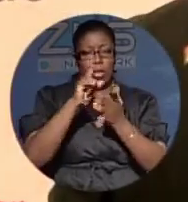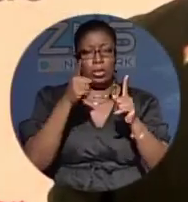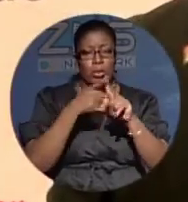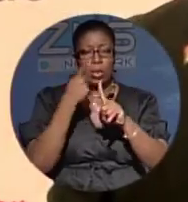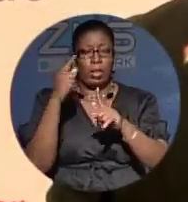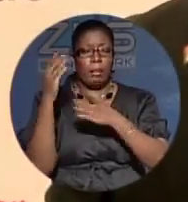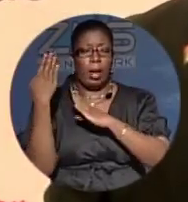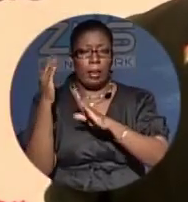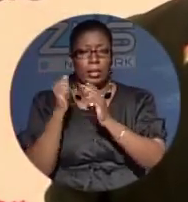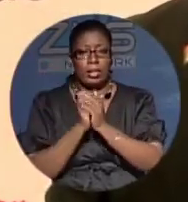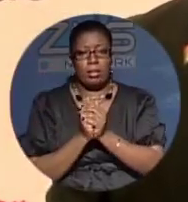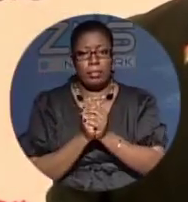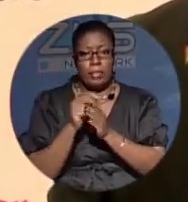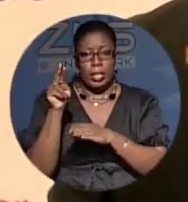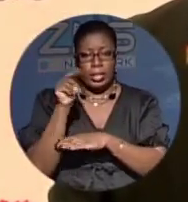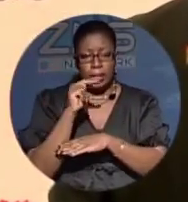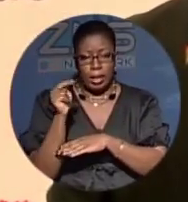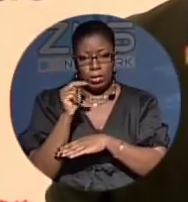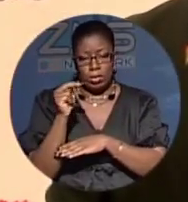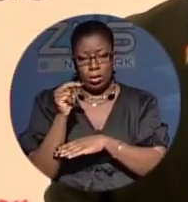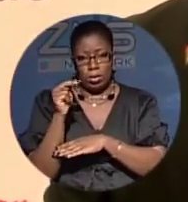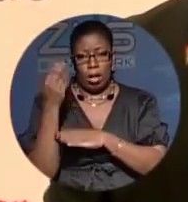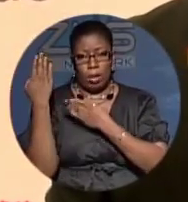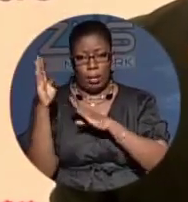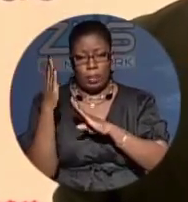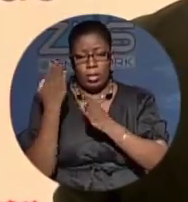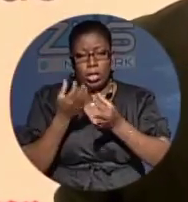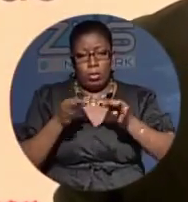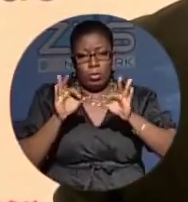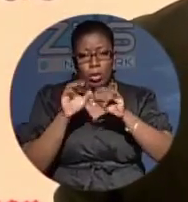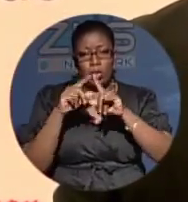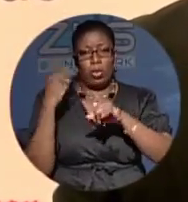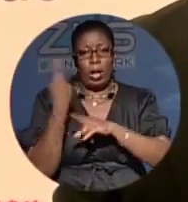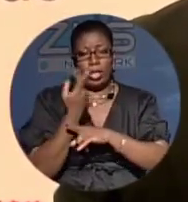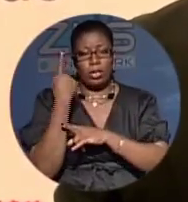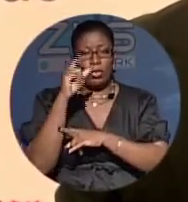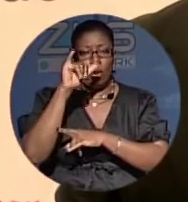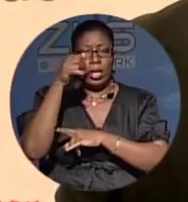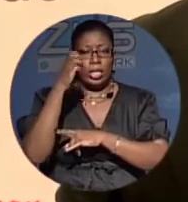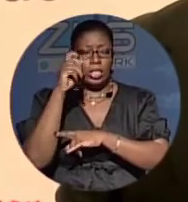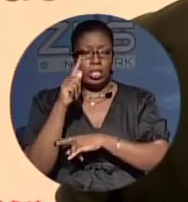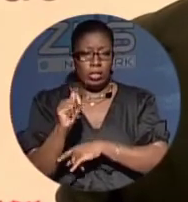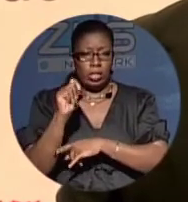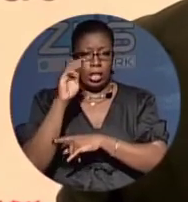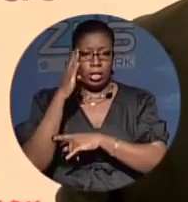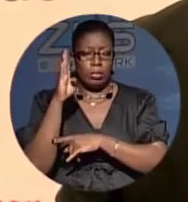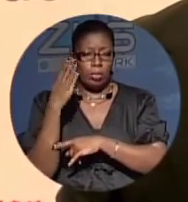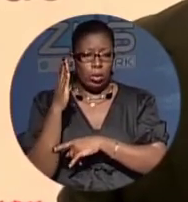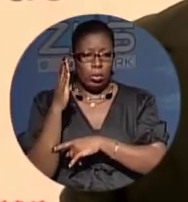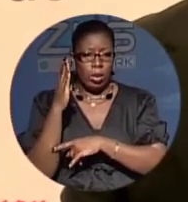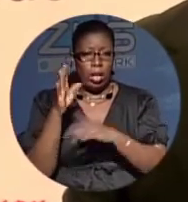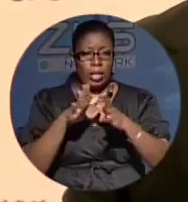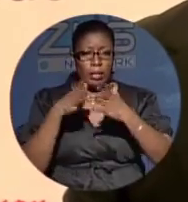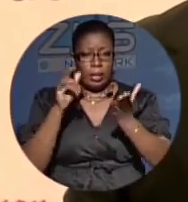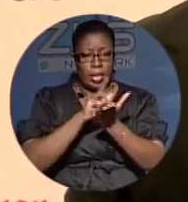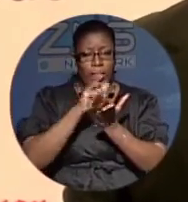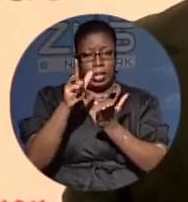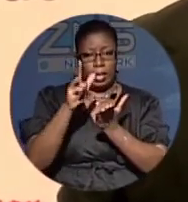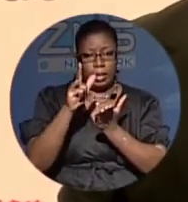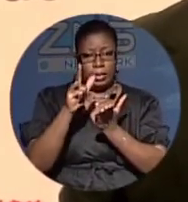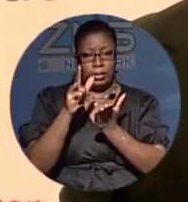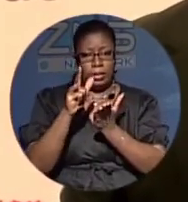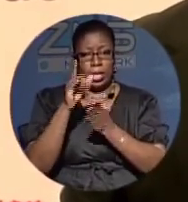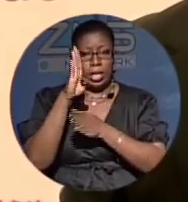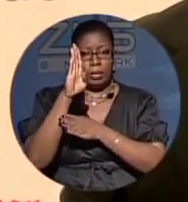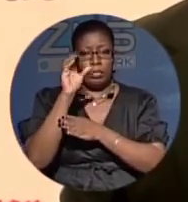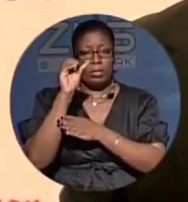Bahamas. Nassau and the Bahamas are extremely important destination for JetBlue. As a leisure airline, as the biggest airline in Boston, the biggest